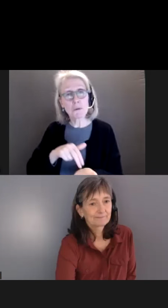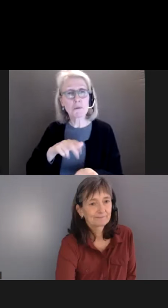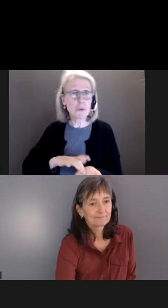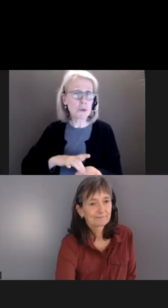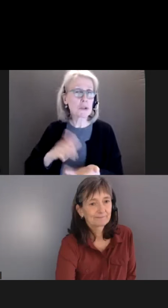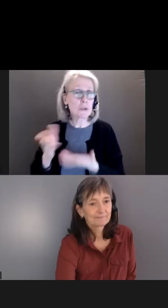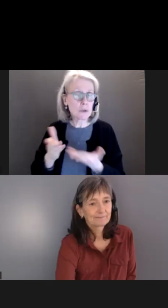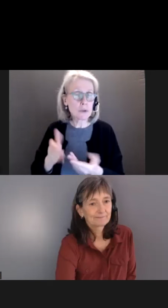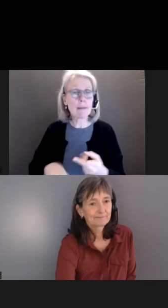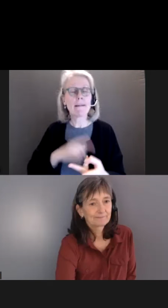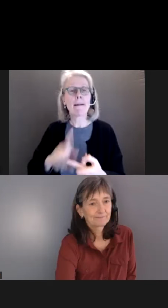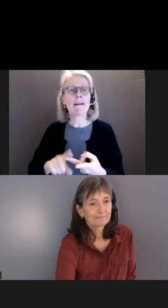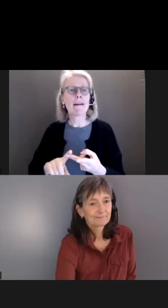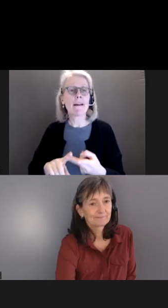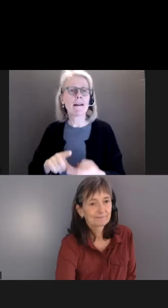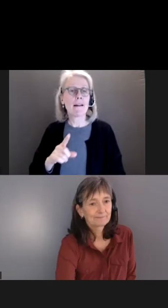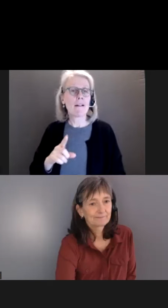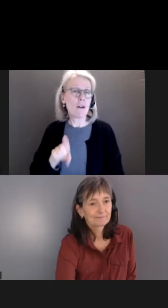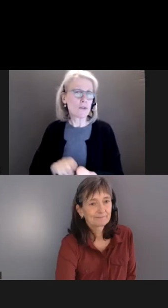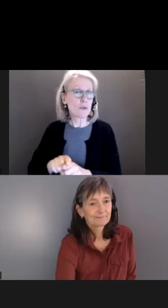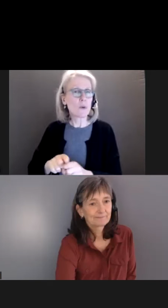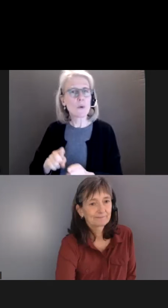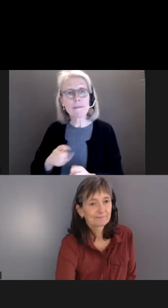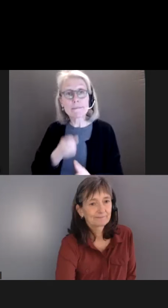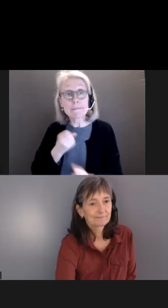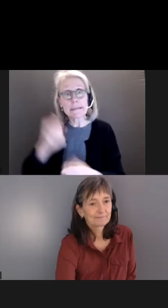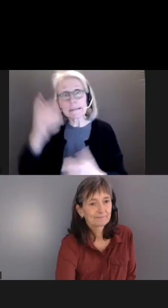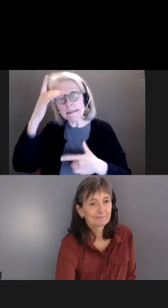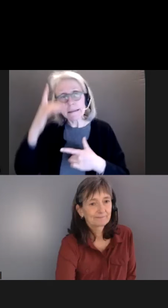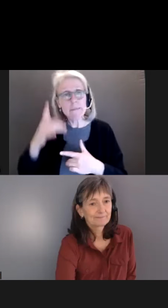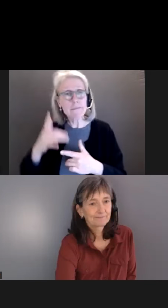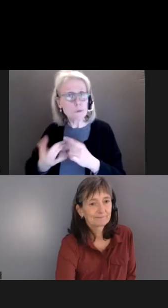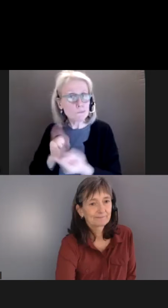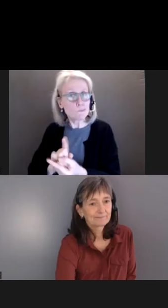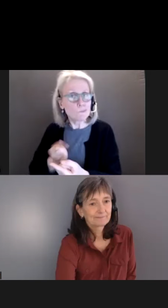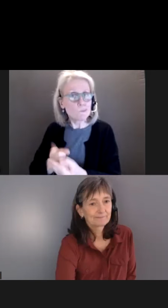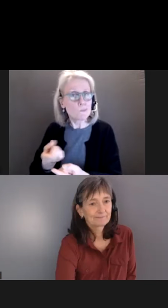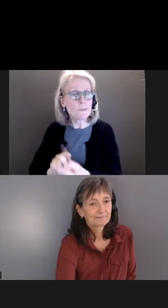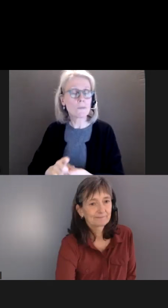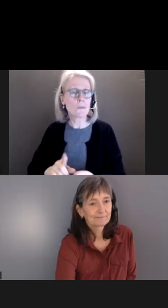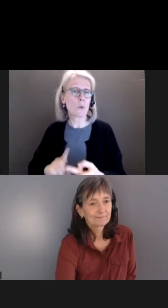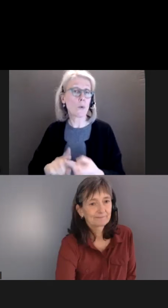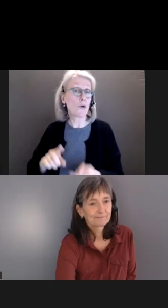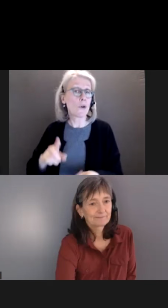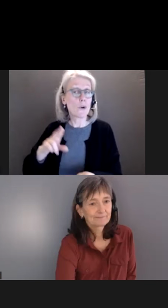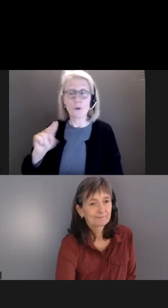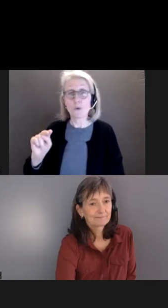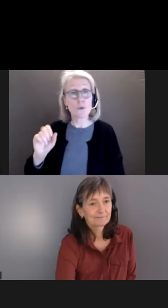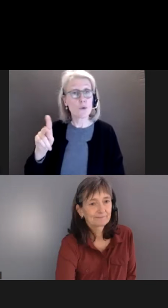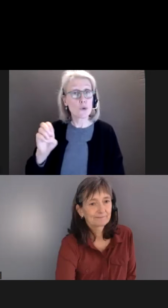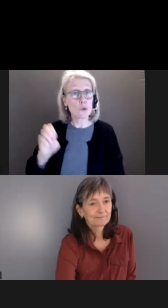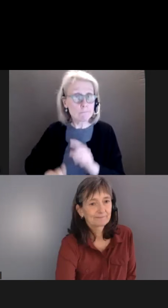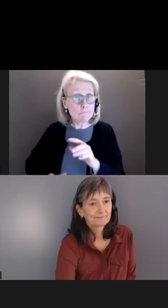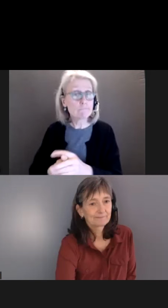such as palliative care, therapy and rehabilitation, and nursing care, which are often, but not always, provided by